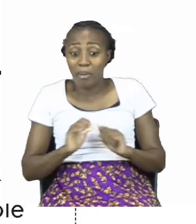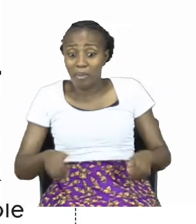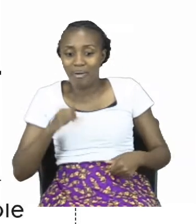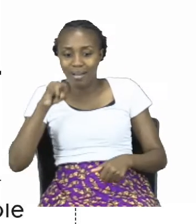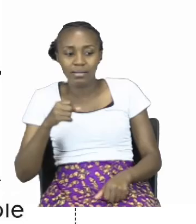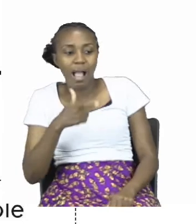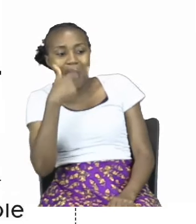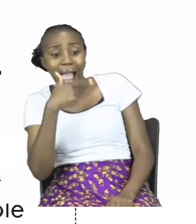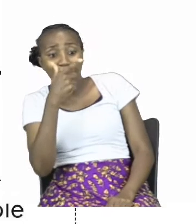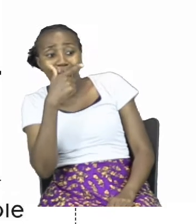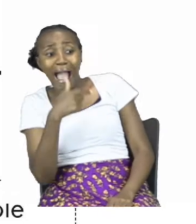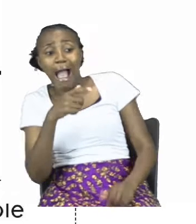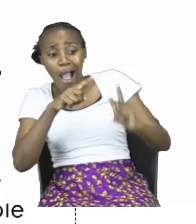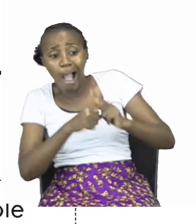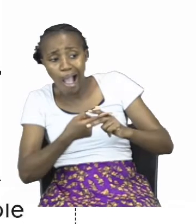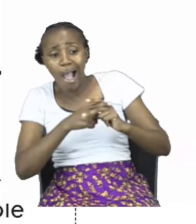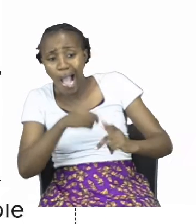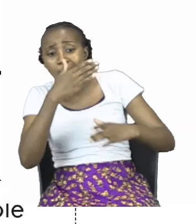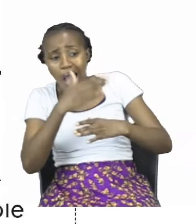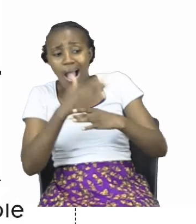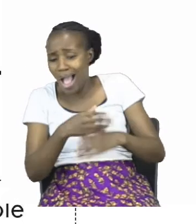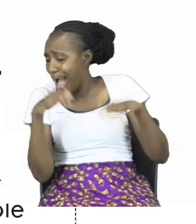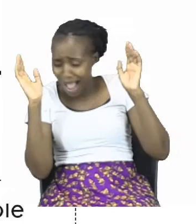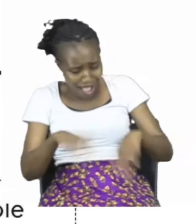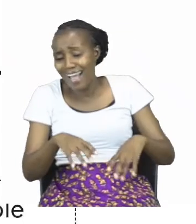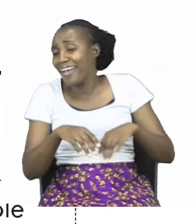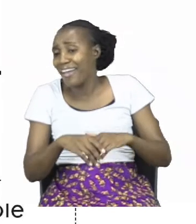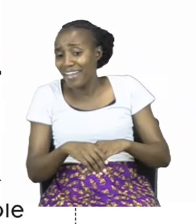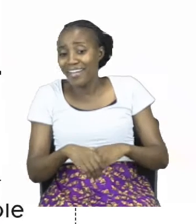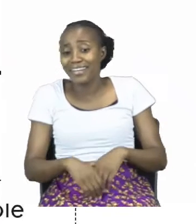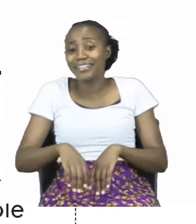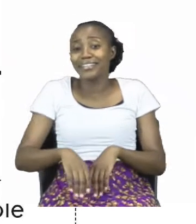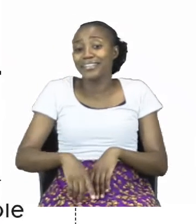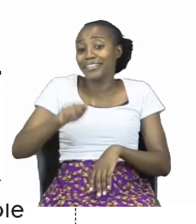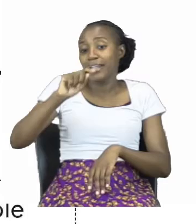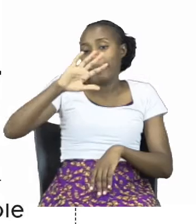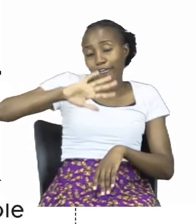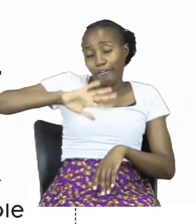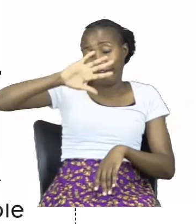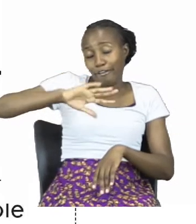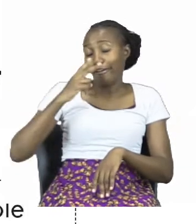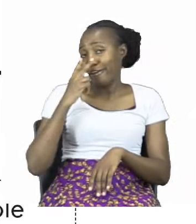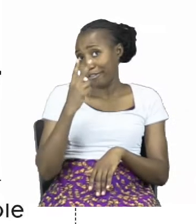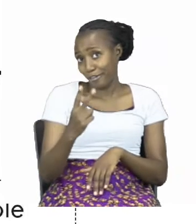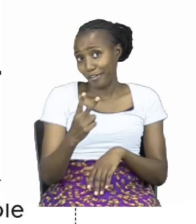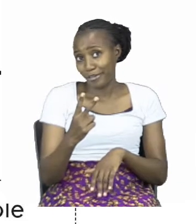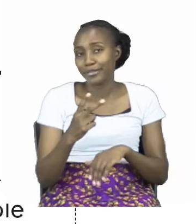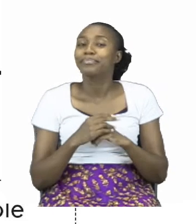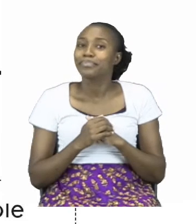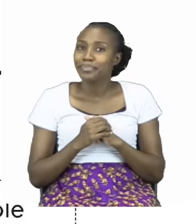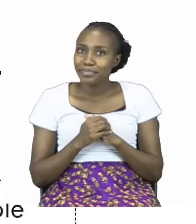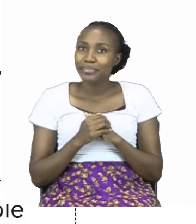about all the work David was doing while he watched a movie. Jack